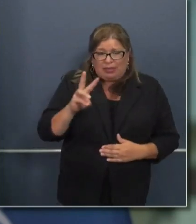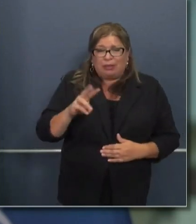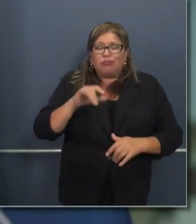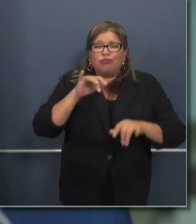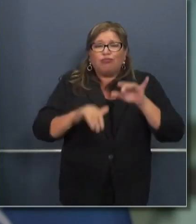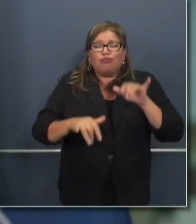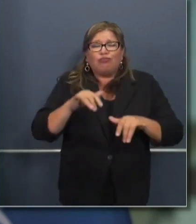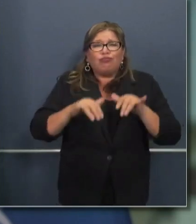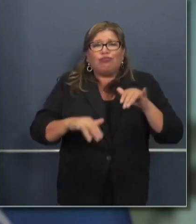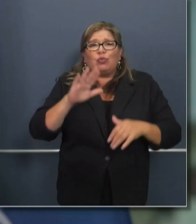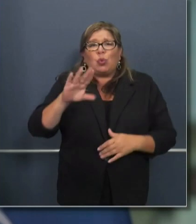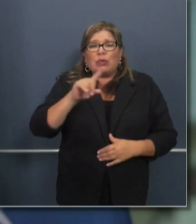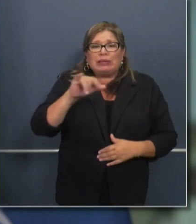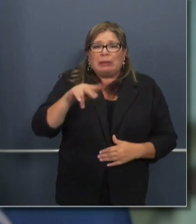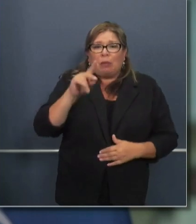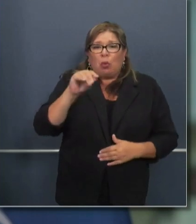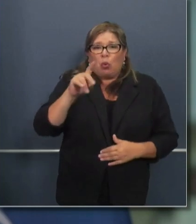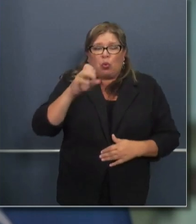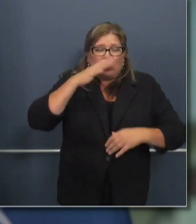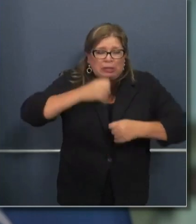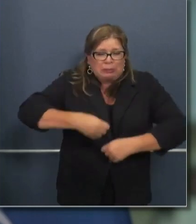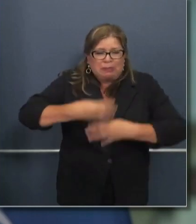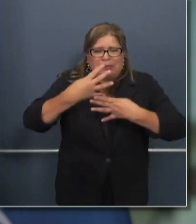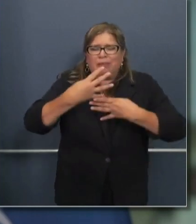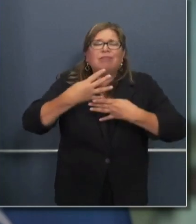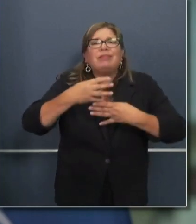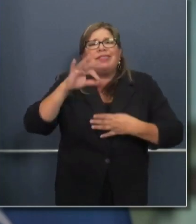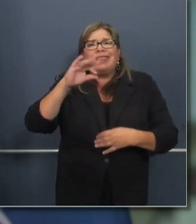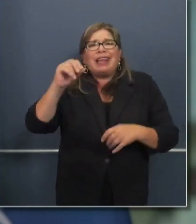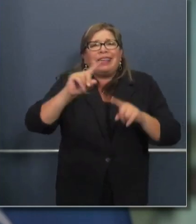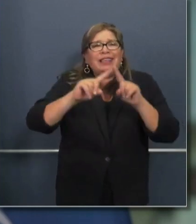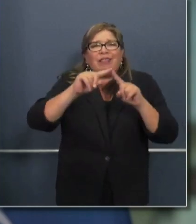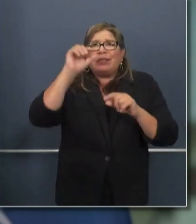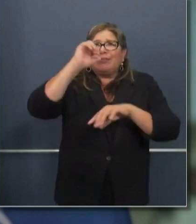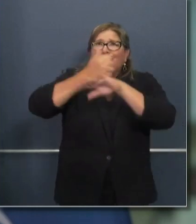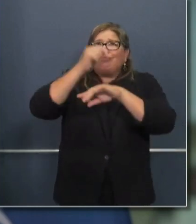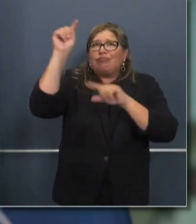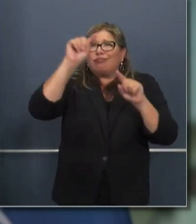to 90 different sites that are on the COVID-19